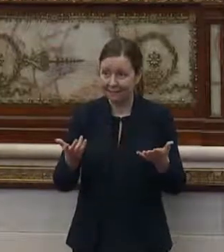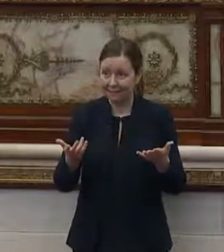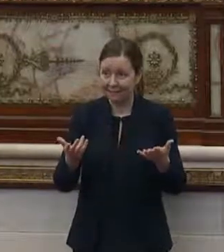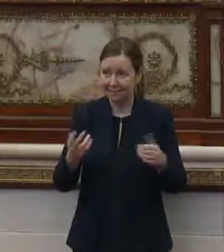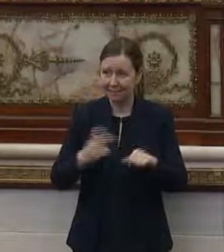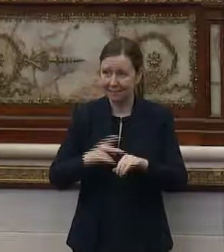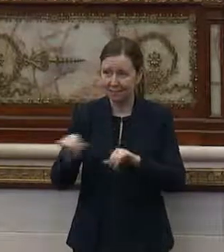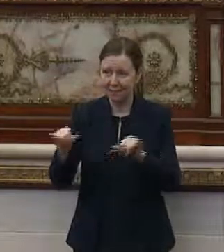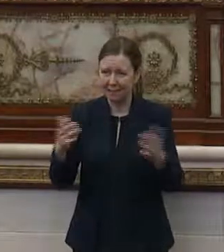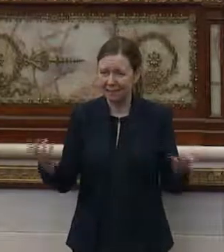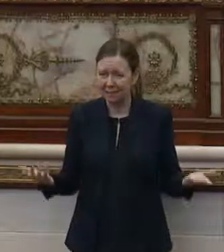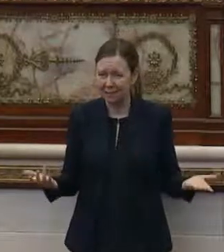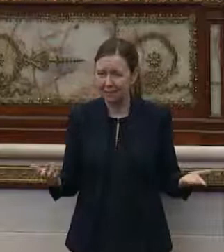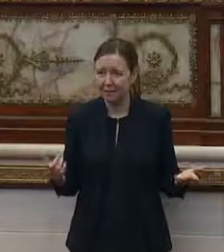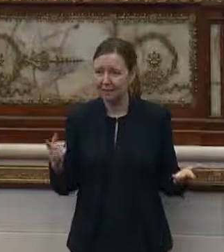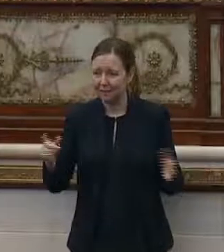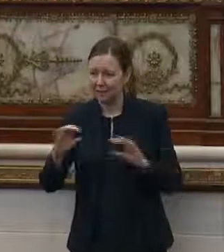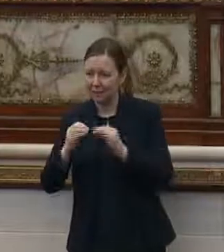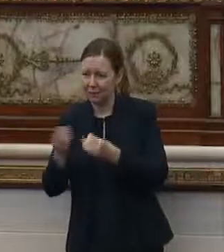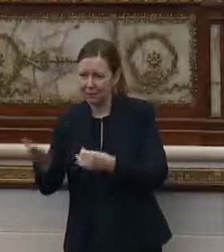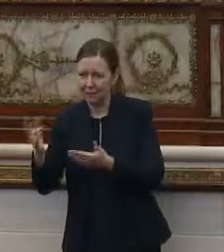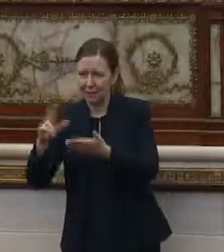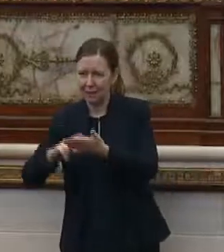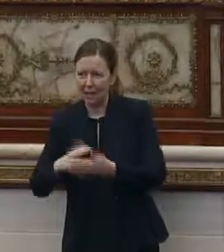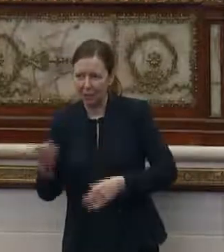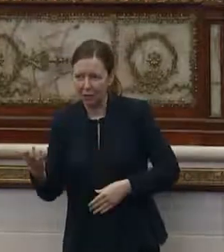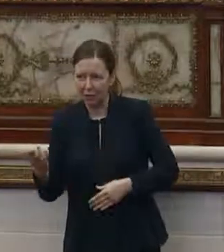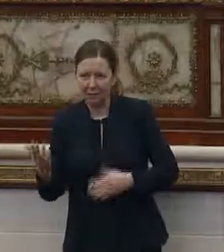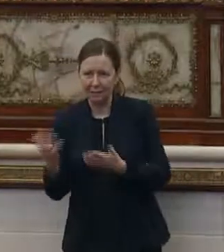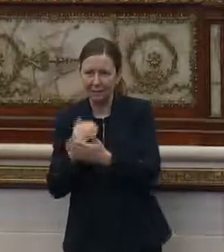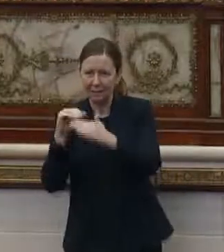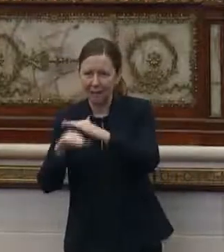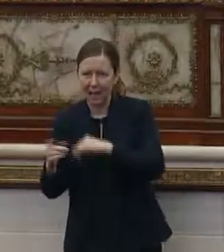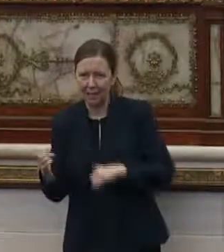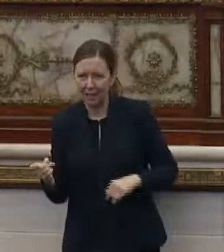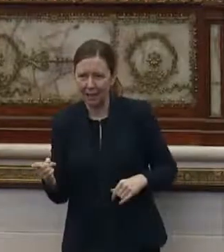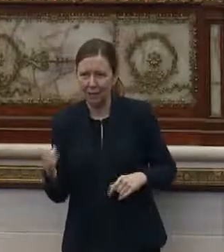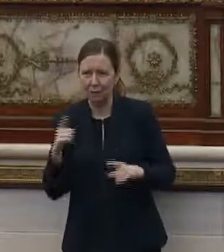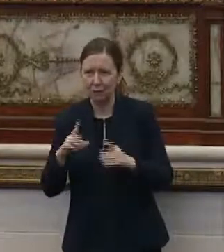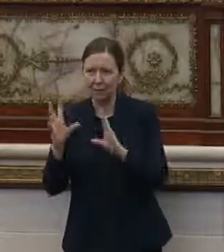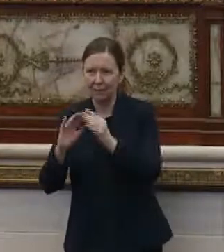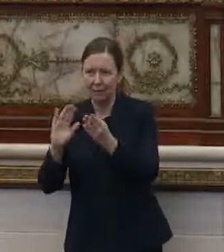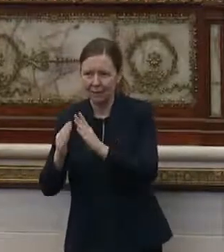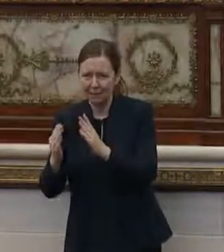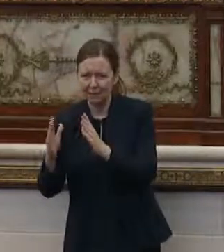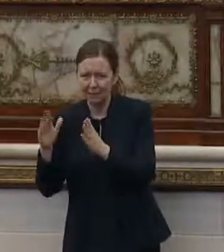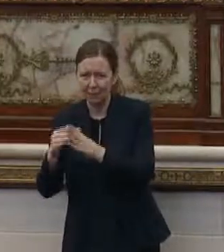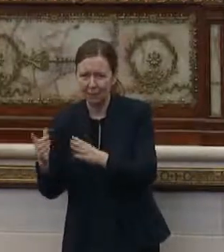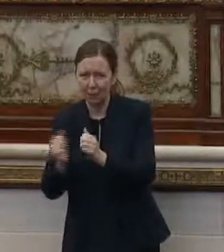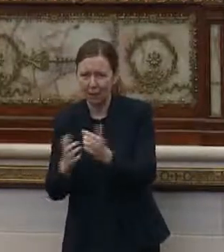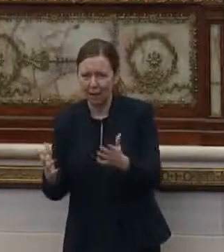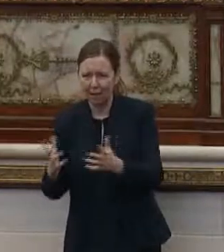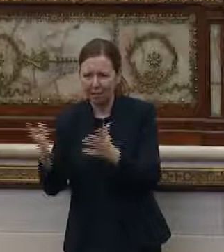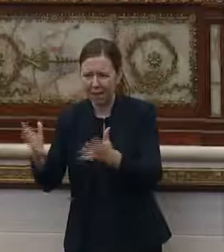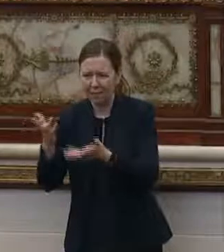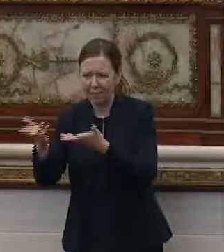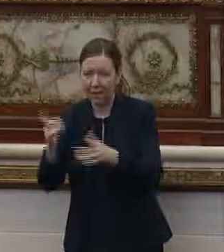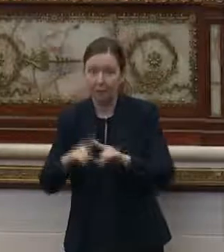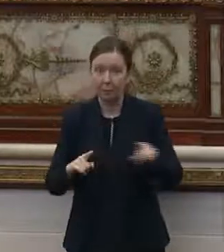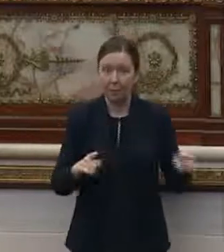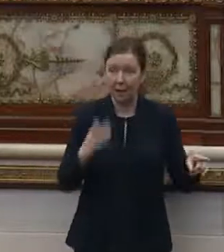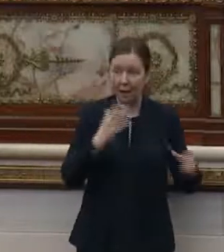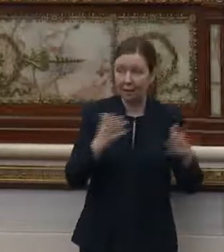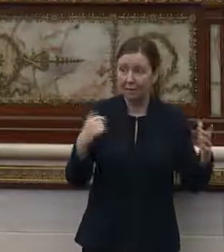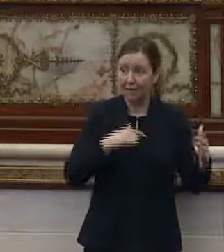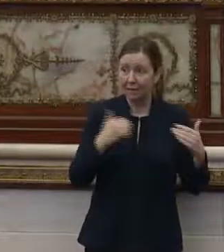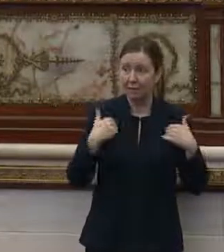standard, whereas though like this organization gets a contract and gets access to the convention center without much dialogue, whereas though I know a lot of us